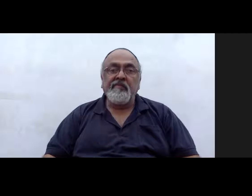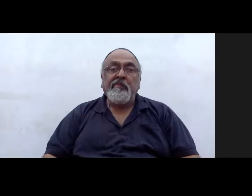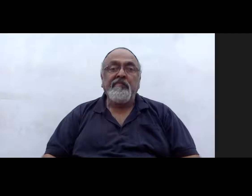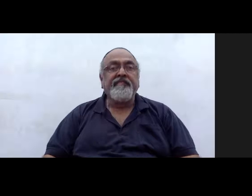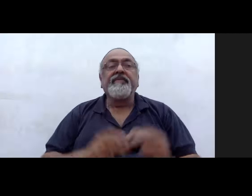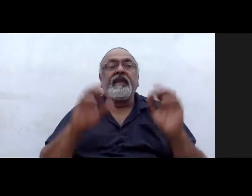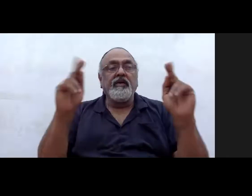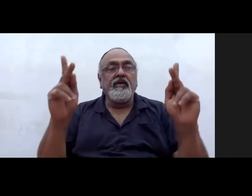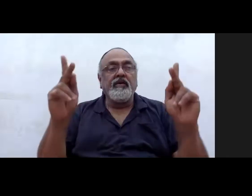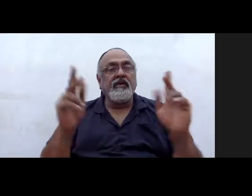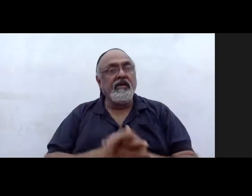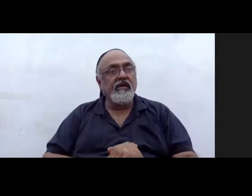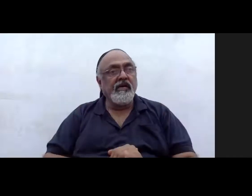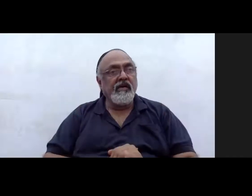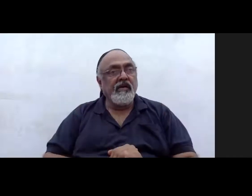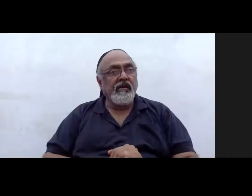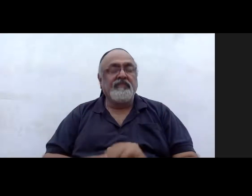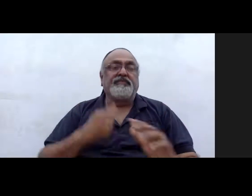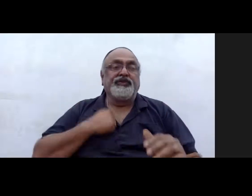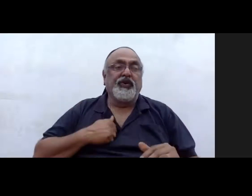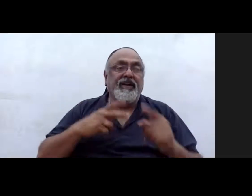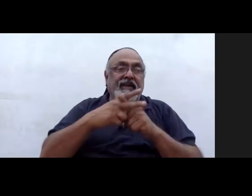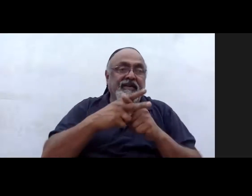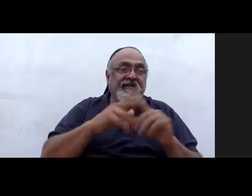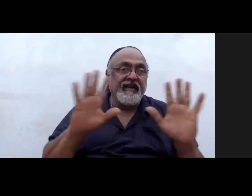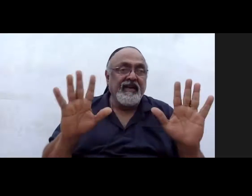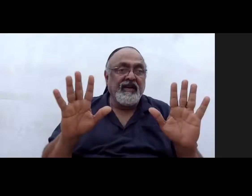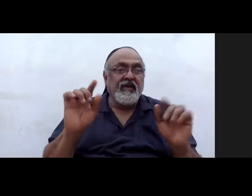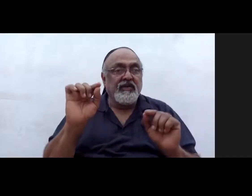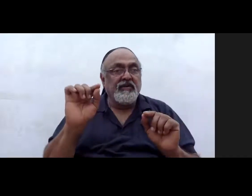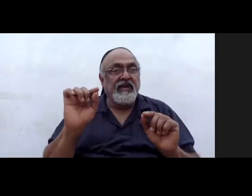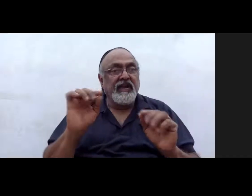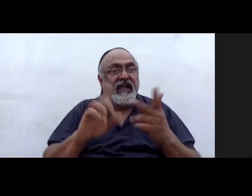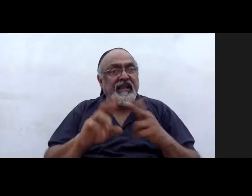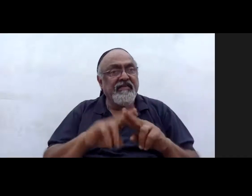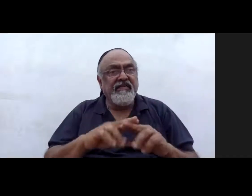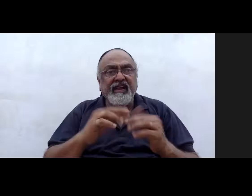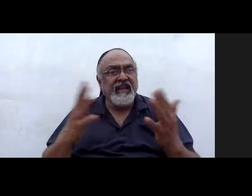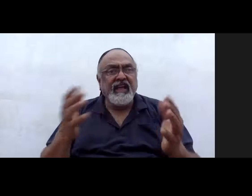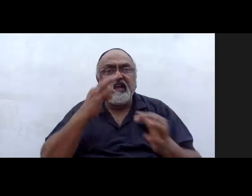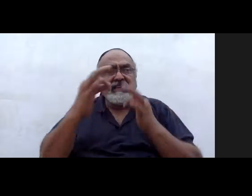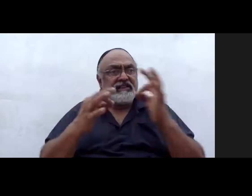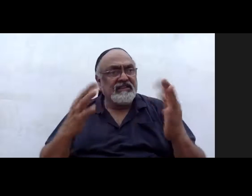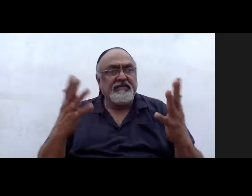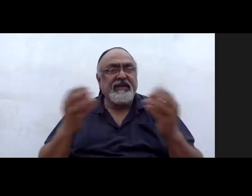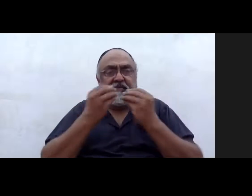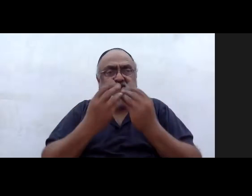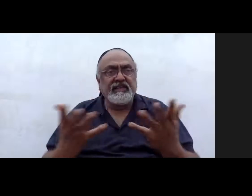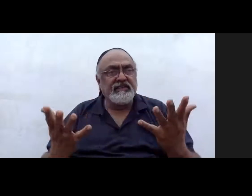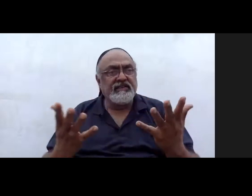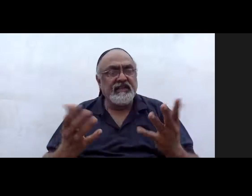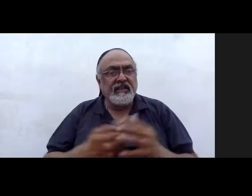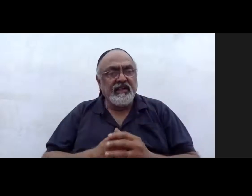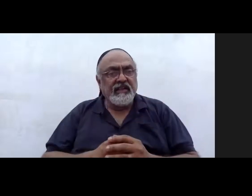Okay. Guys, Let's sorry to interrupt you, Meenakshi, just for a second. Guys, if you Yes. have doubts, then please feel free to ask, because I think